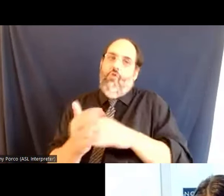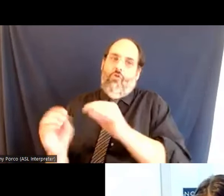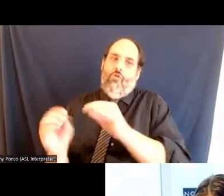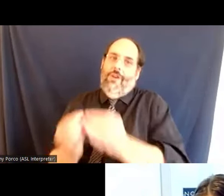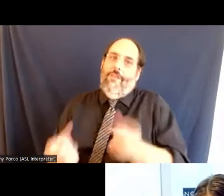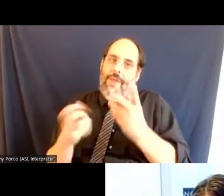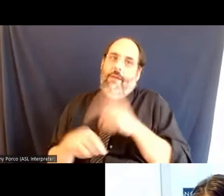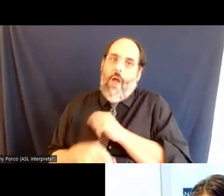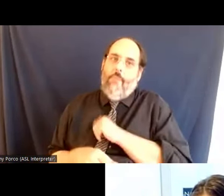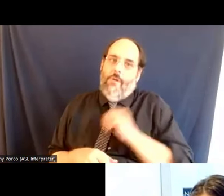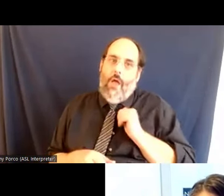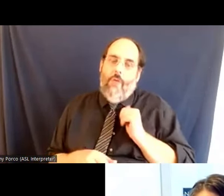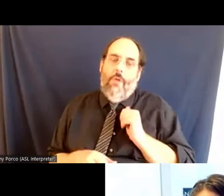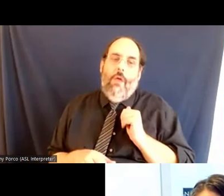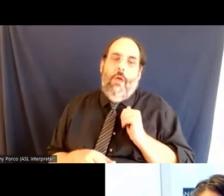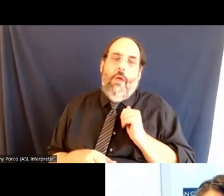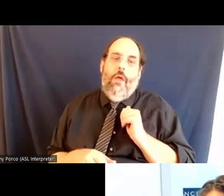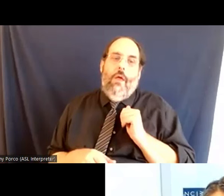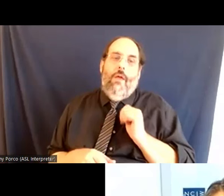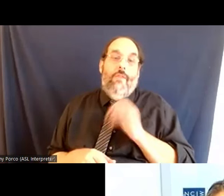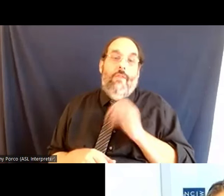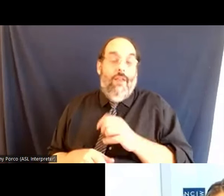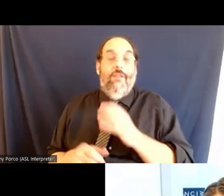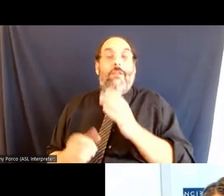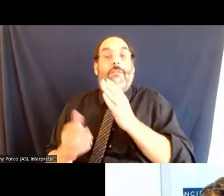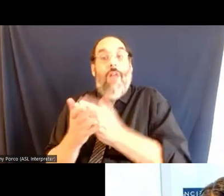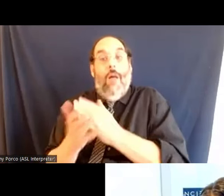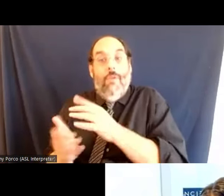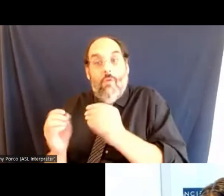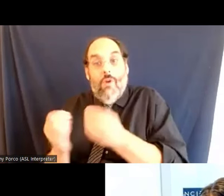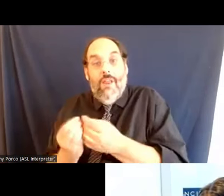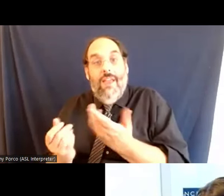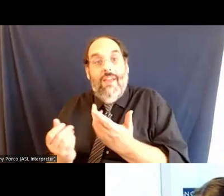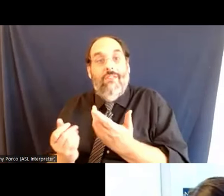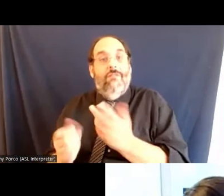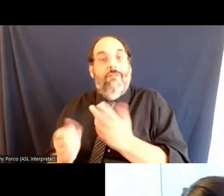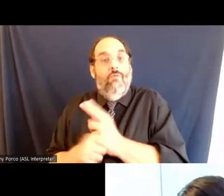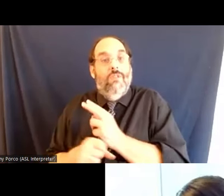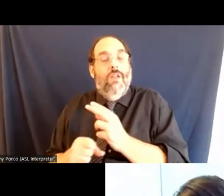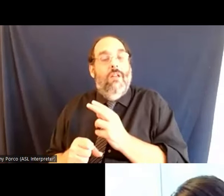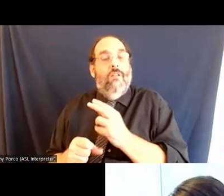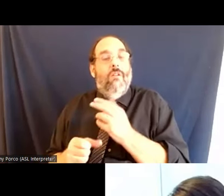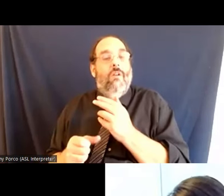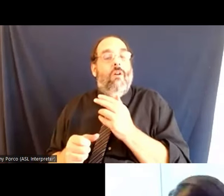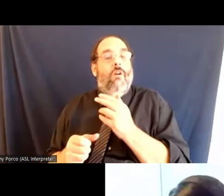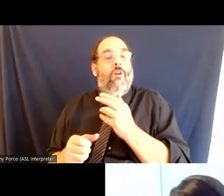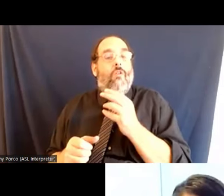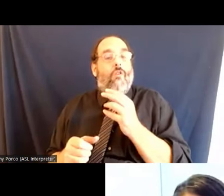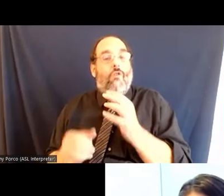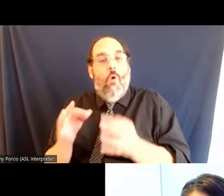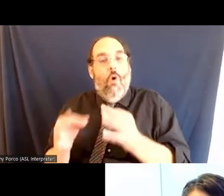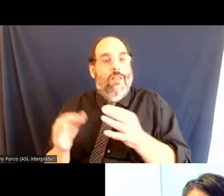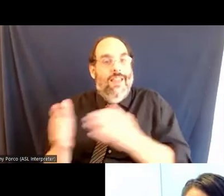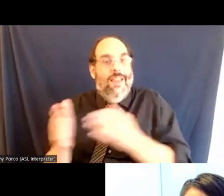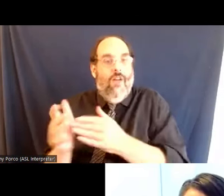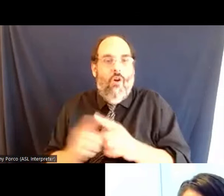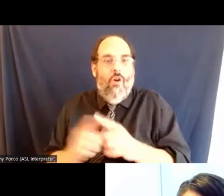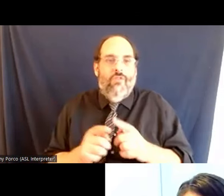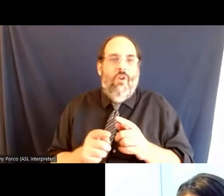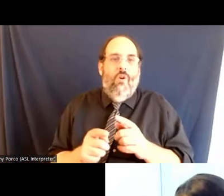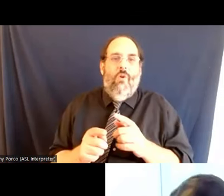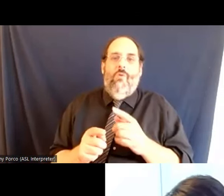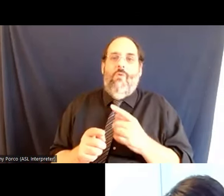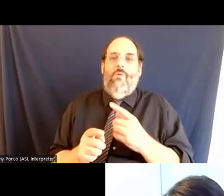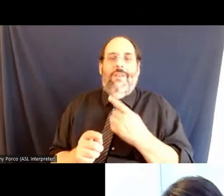only disabling these organizations in courts through litigation, but also discrediting their tactics,